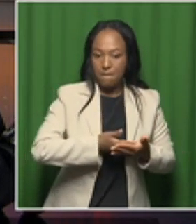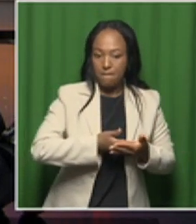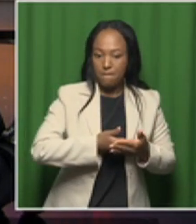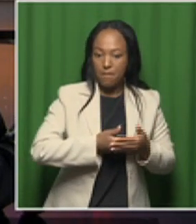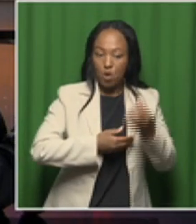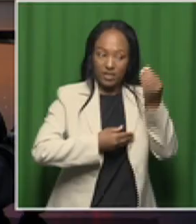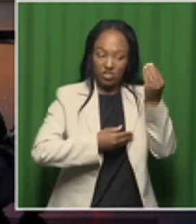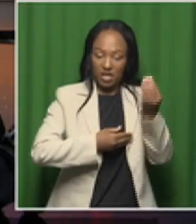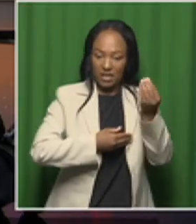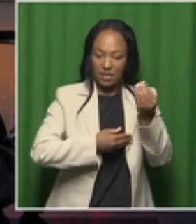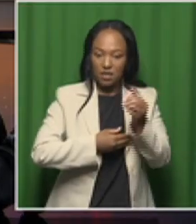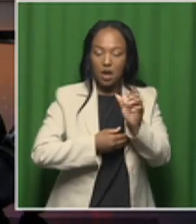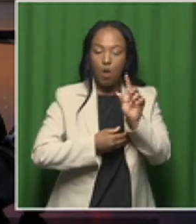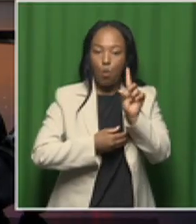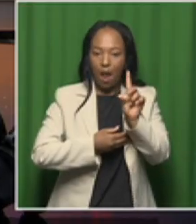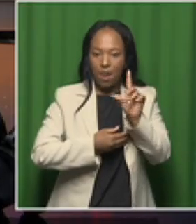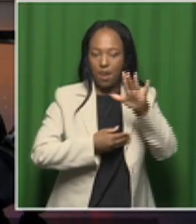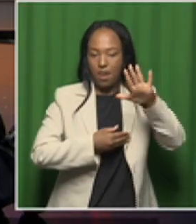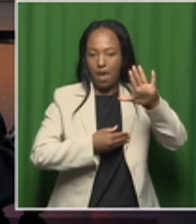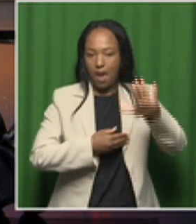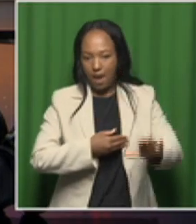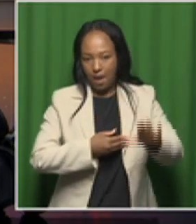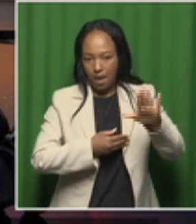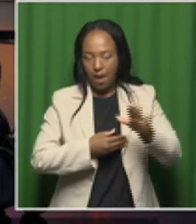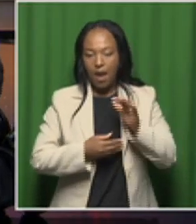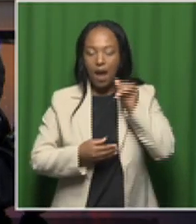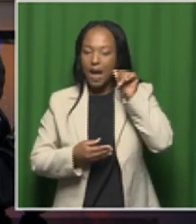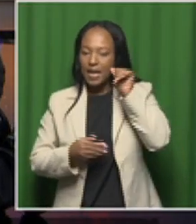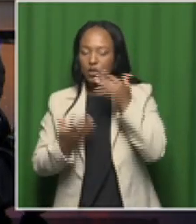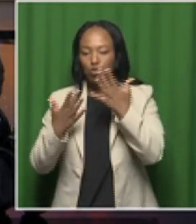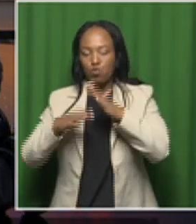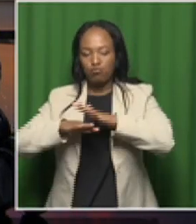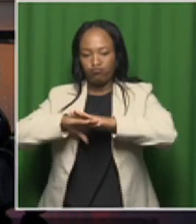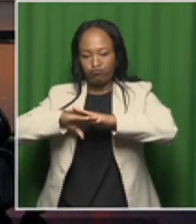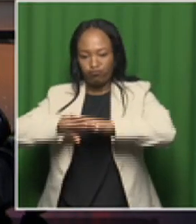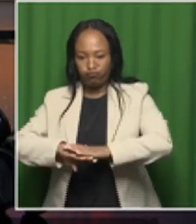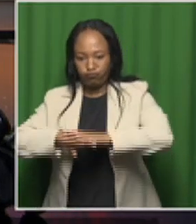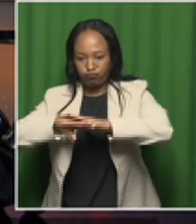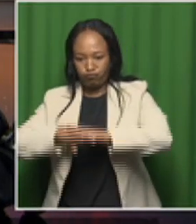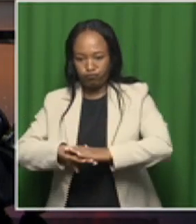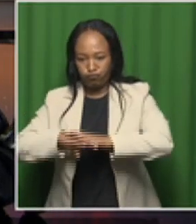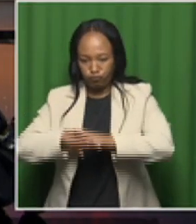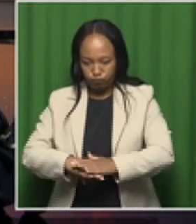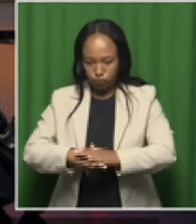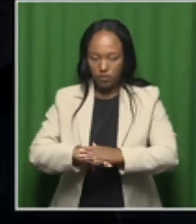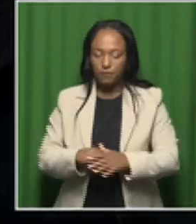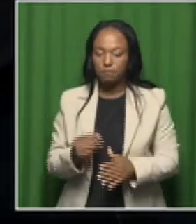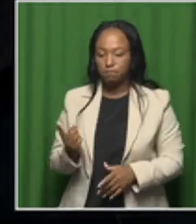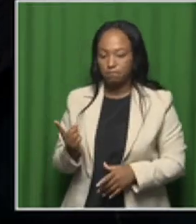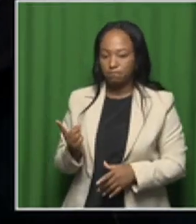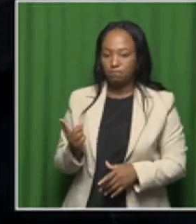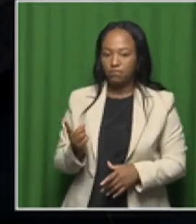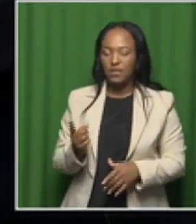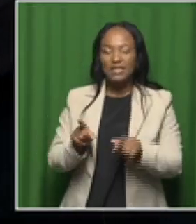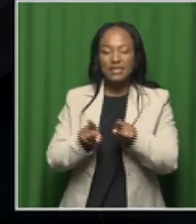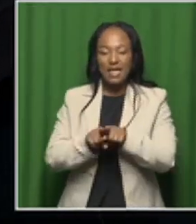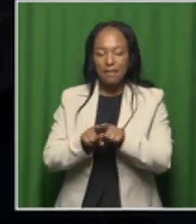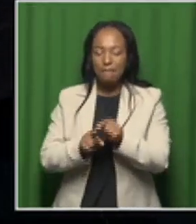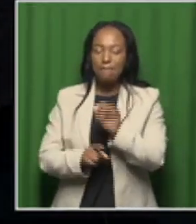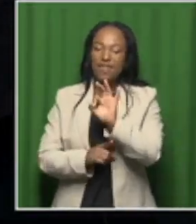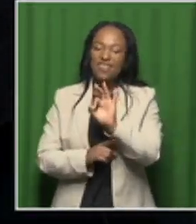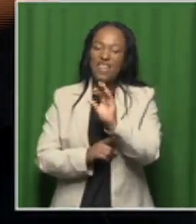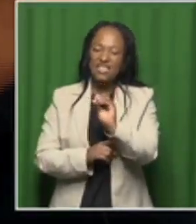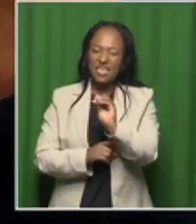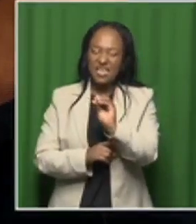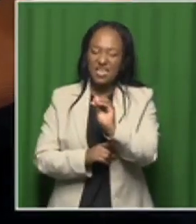here, you're using one hand. one hand. On an adult, two hands, yeah. Okay. So, okay. but otherwise, it will be the same scenario: 30 compressions,